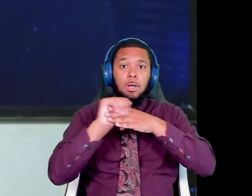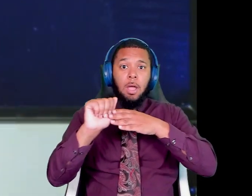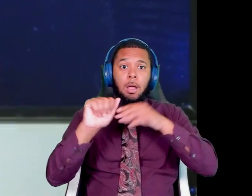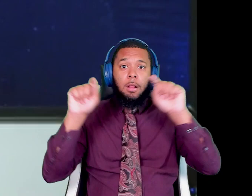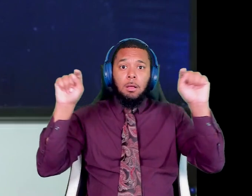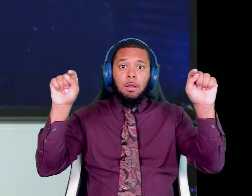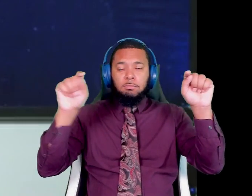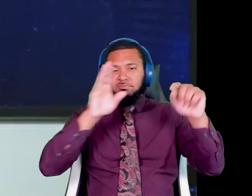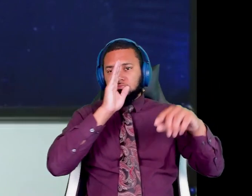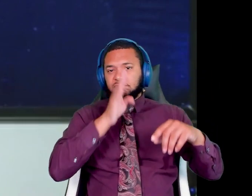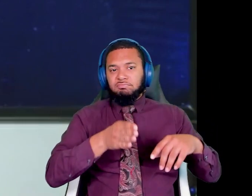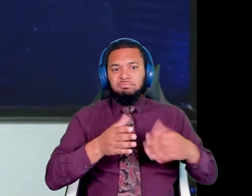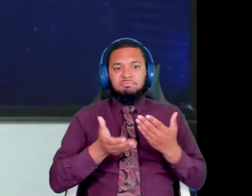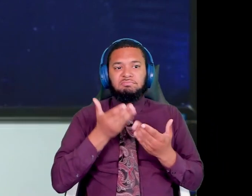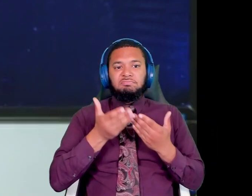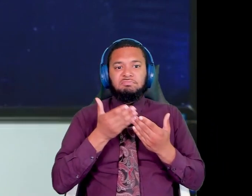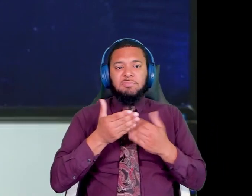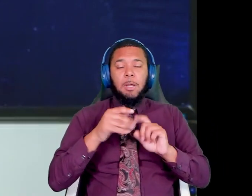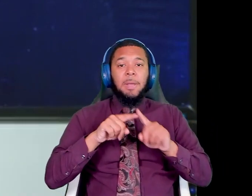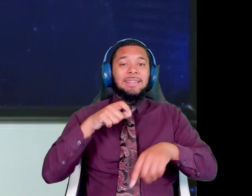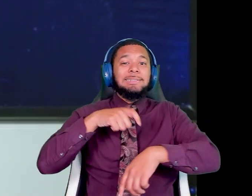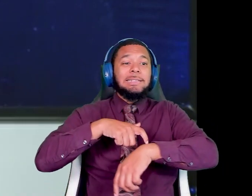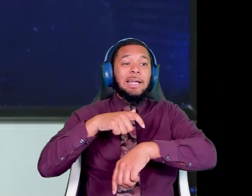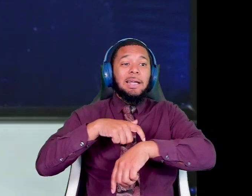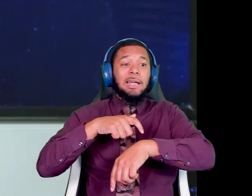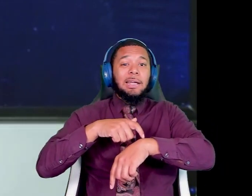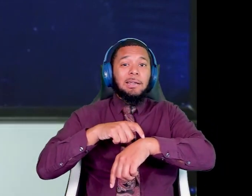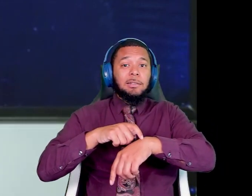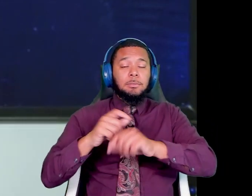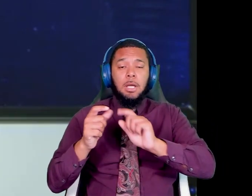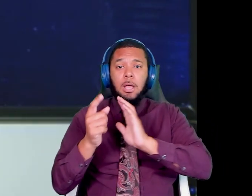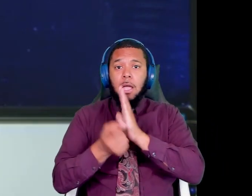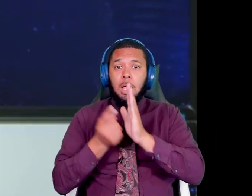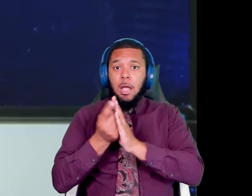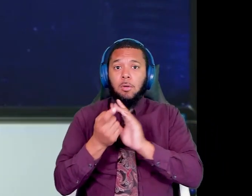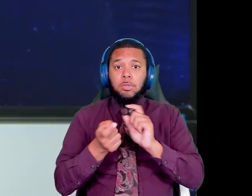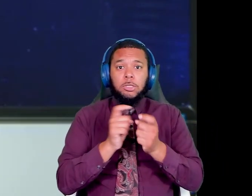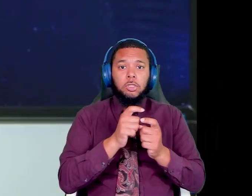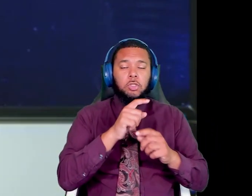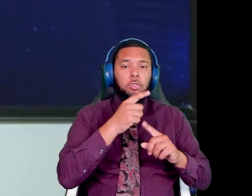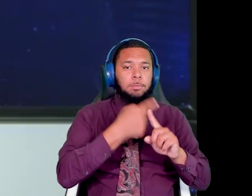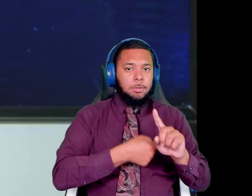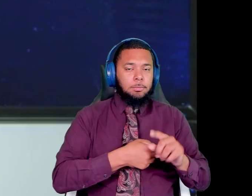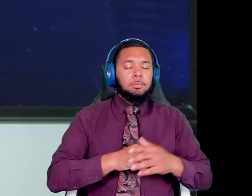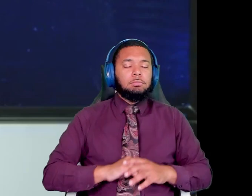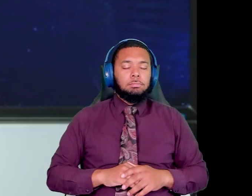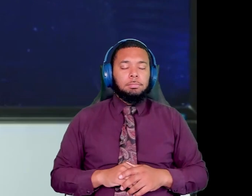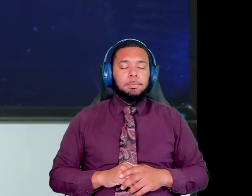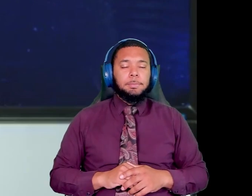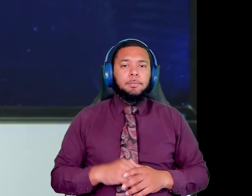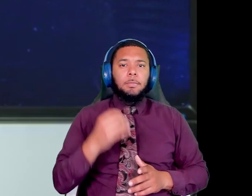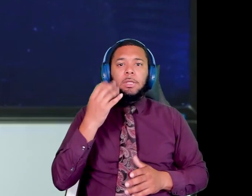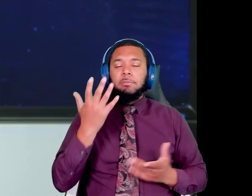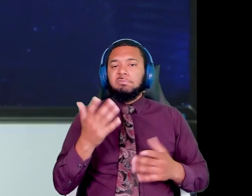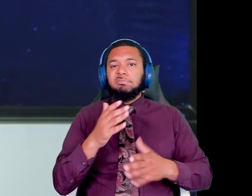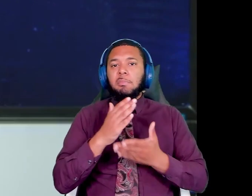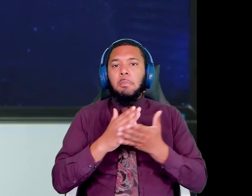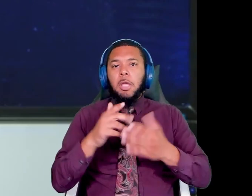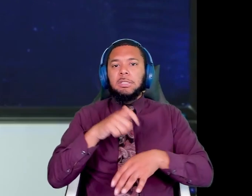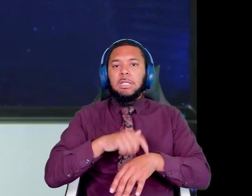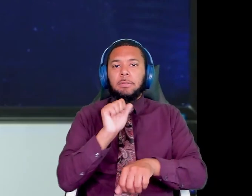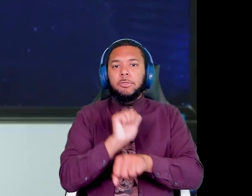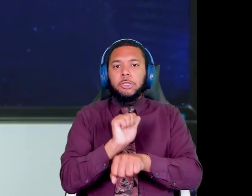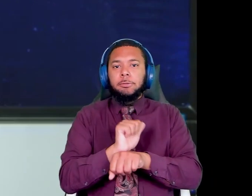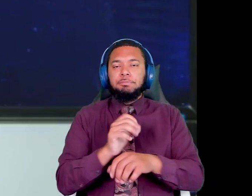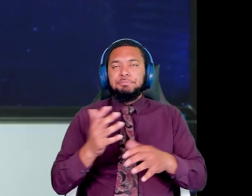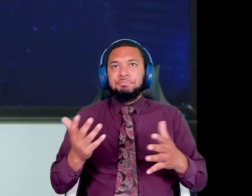anything with the dollars. It's just the times. We're going to have to go from hours to months. Now let's just say it's a part-time job and